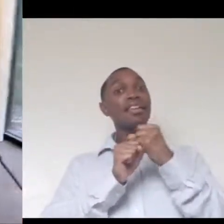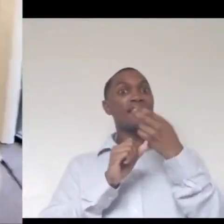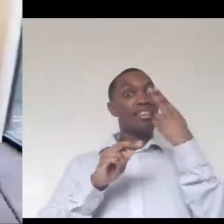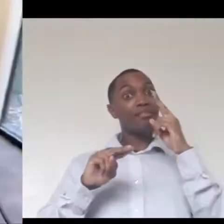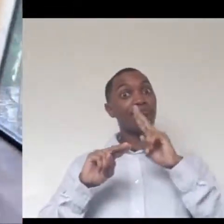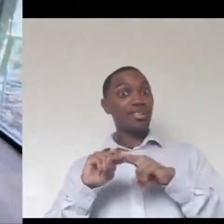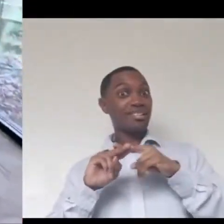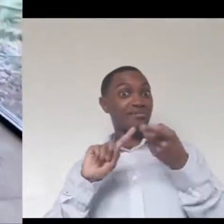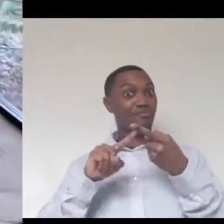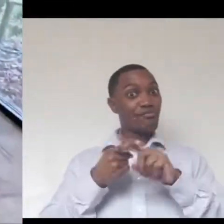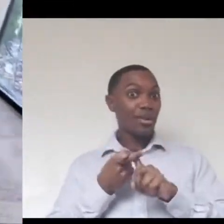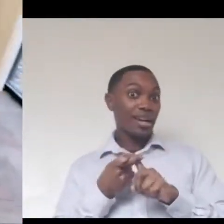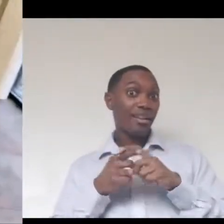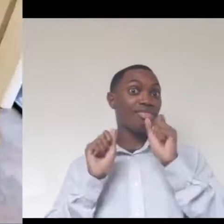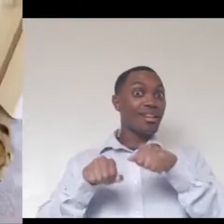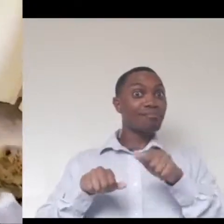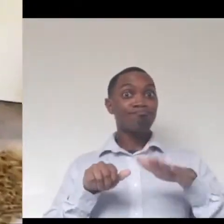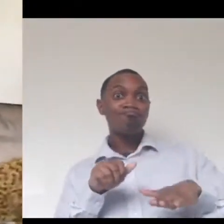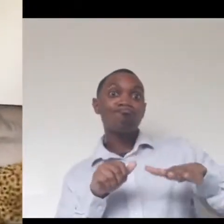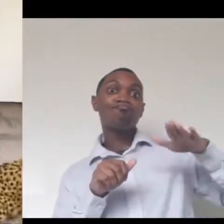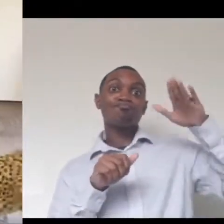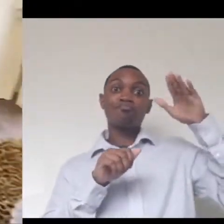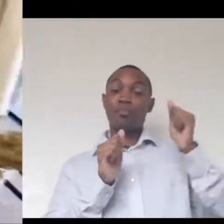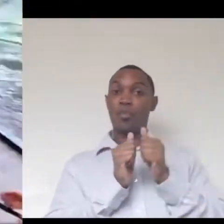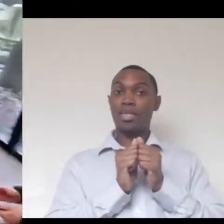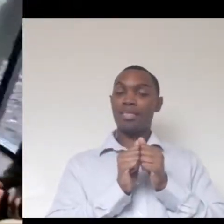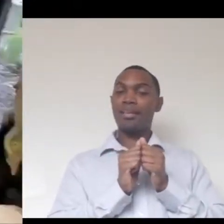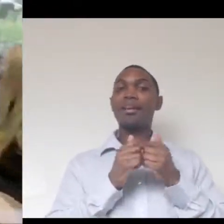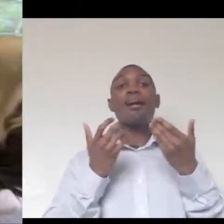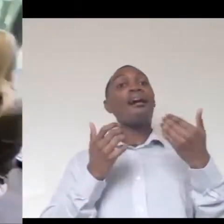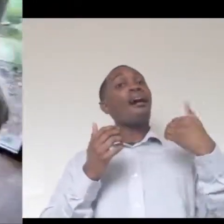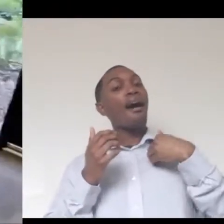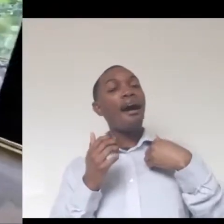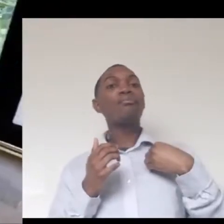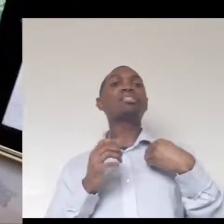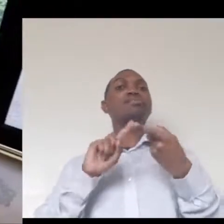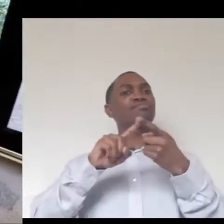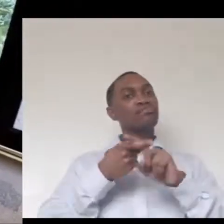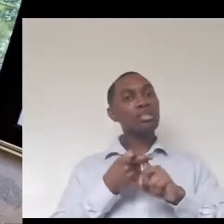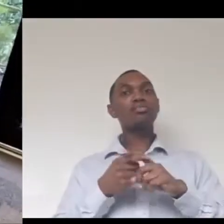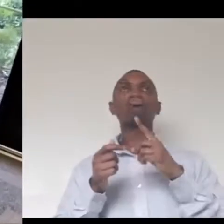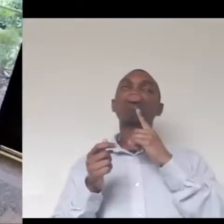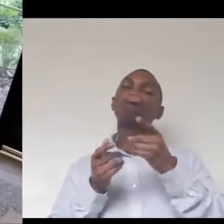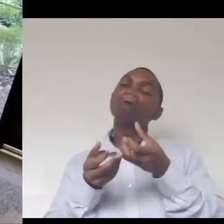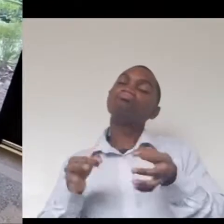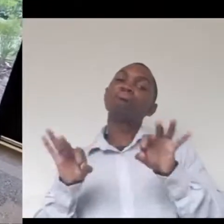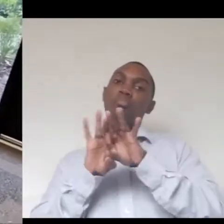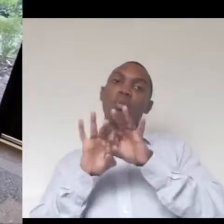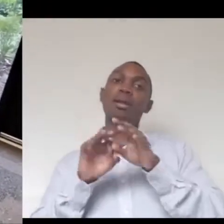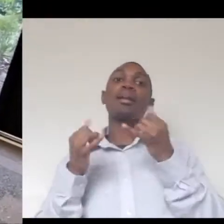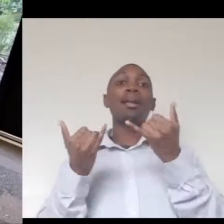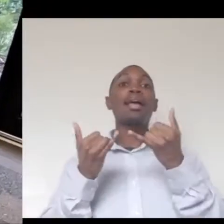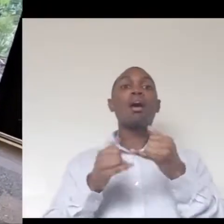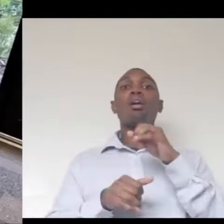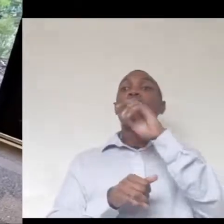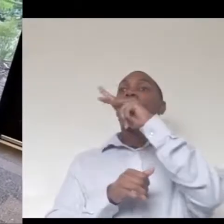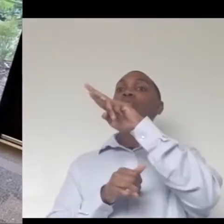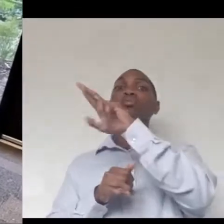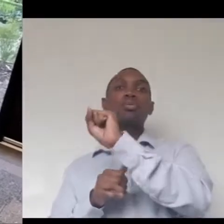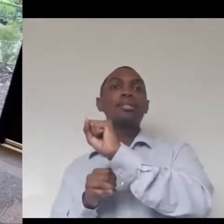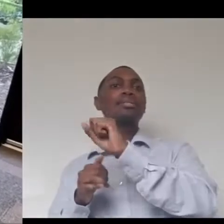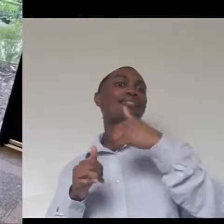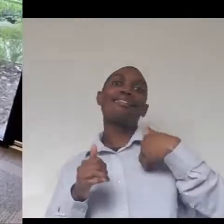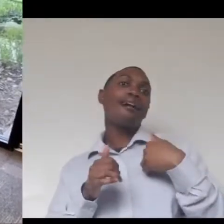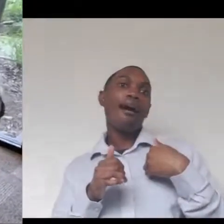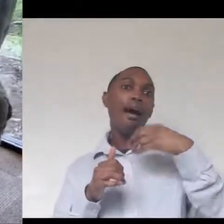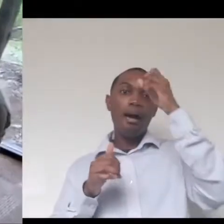to grow up with. And having a companion is really essential. Since Kris didn't have any of those cheetah siblings to